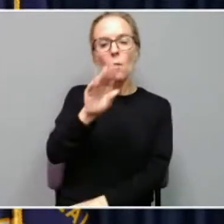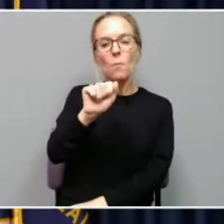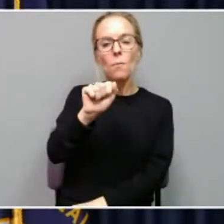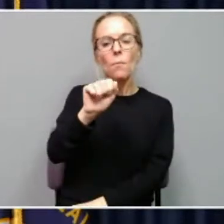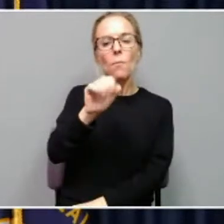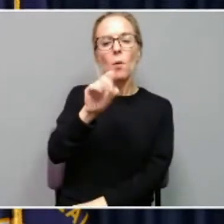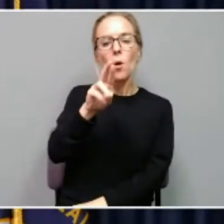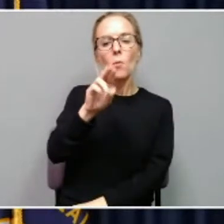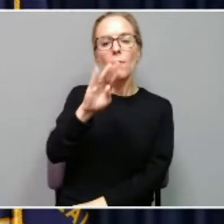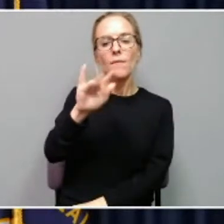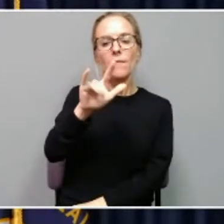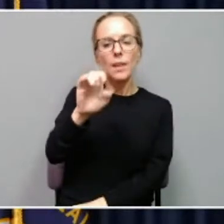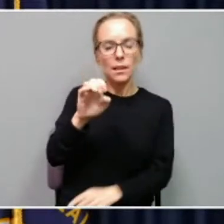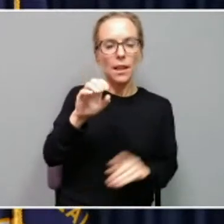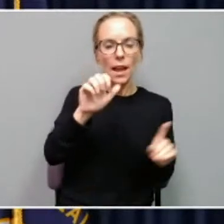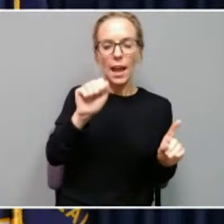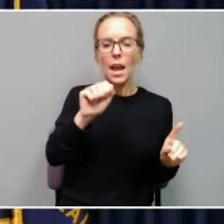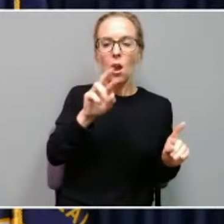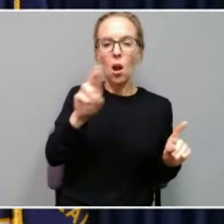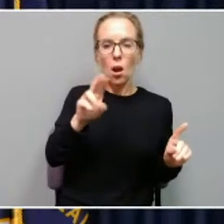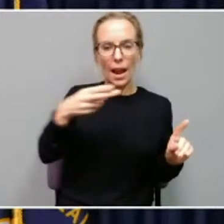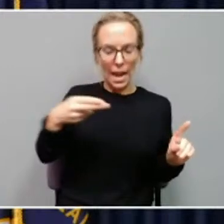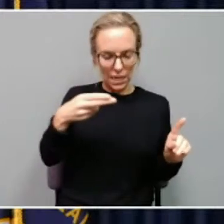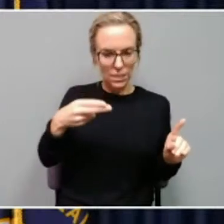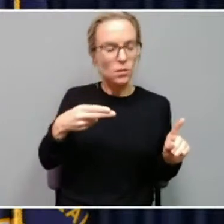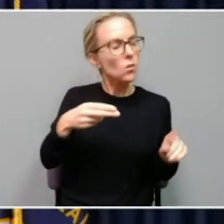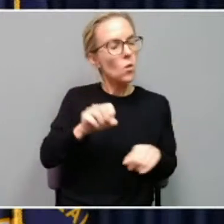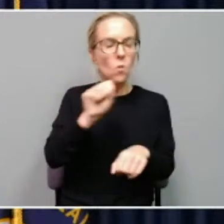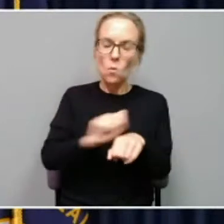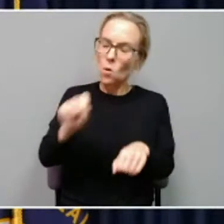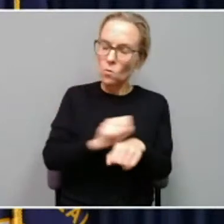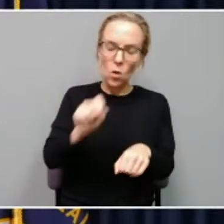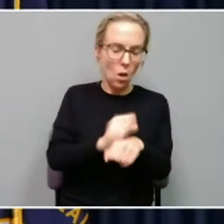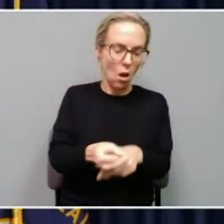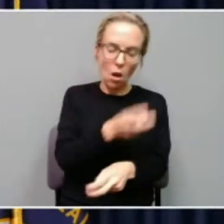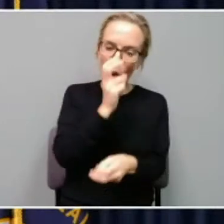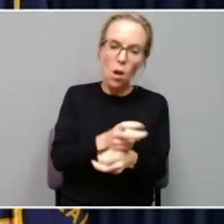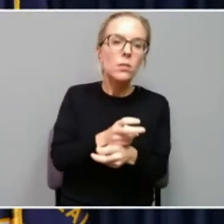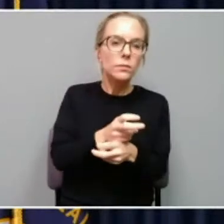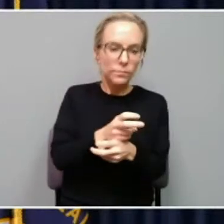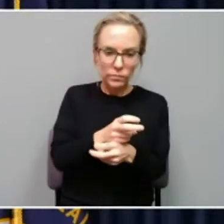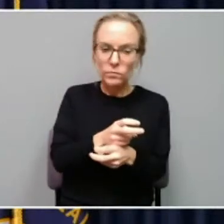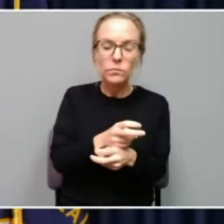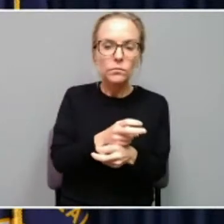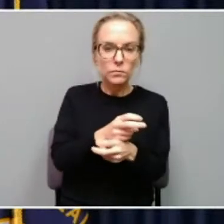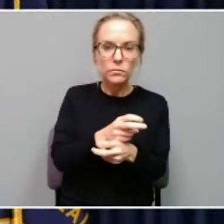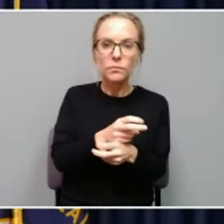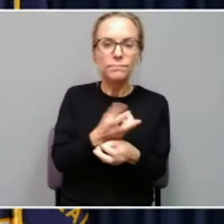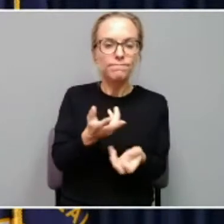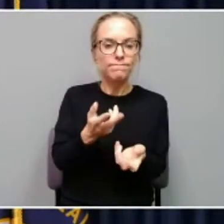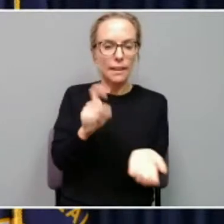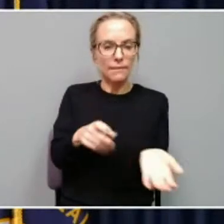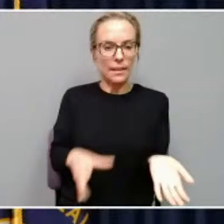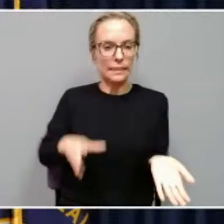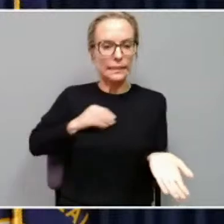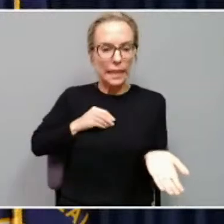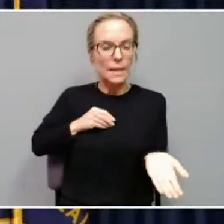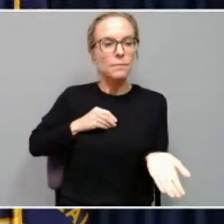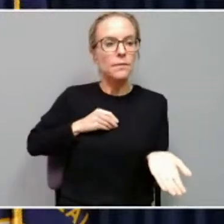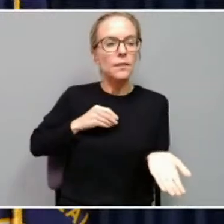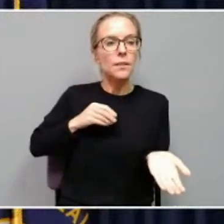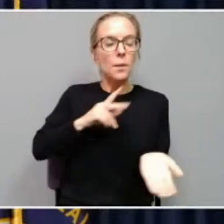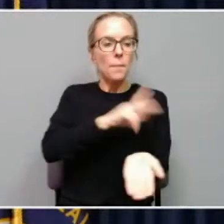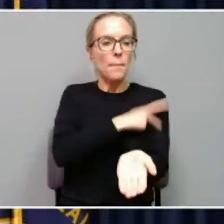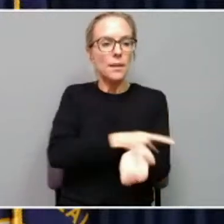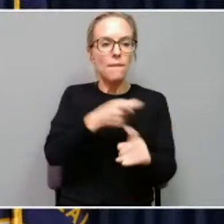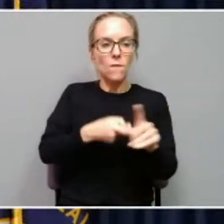ARH, working really hard, but having to accept patients from other places to